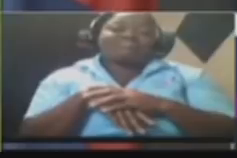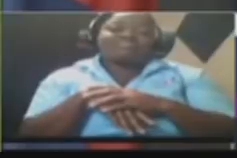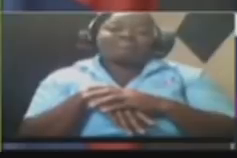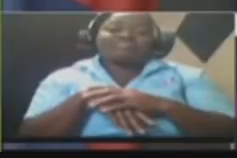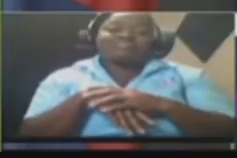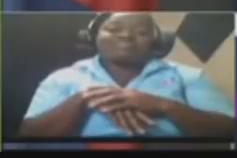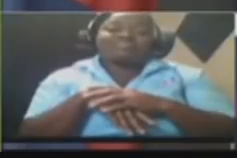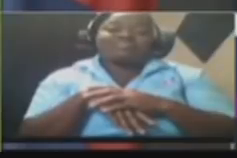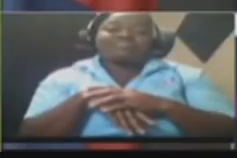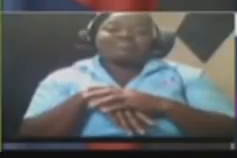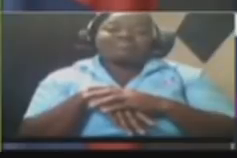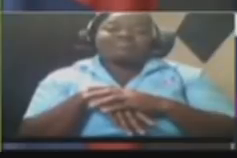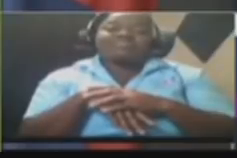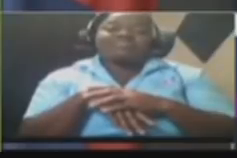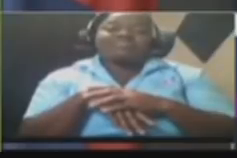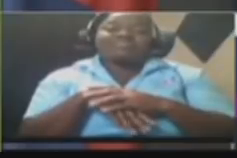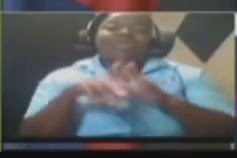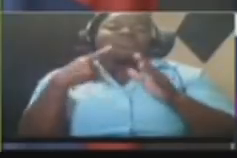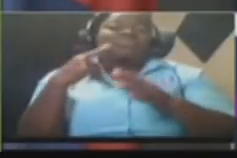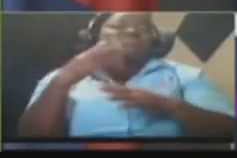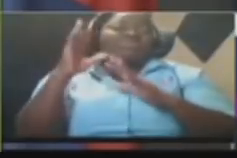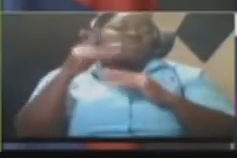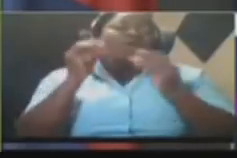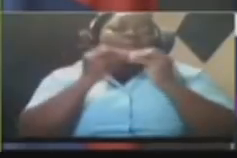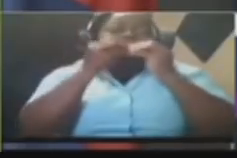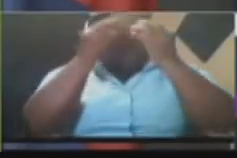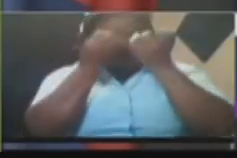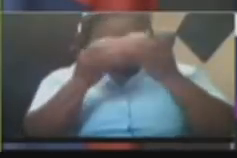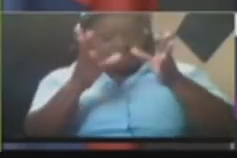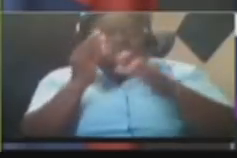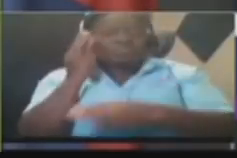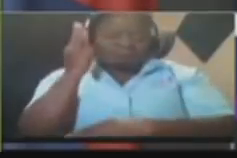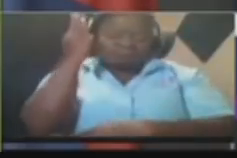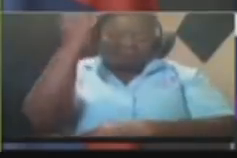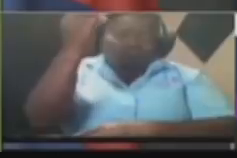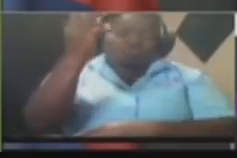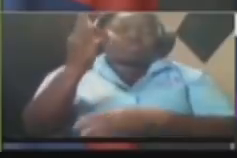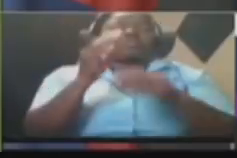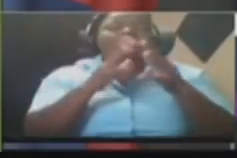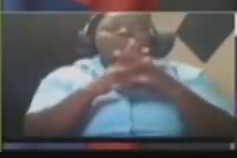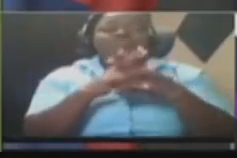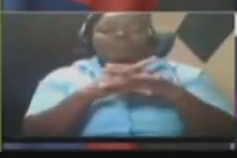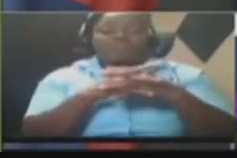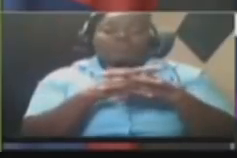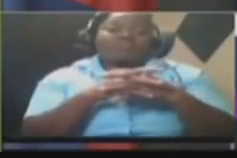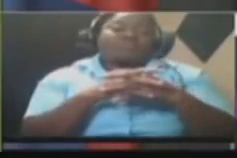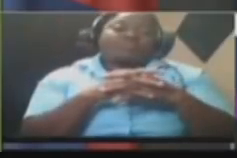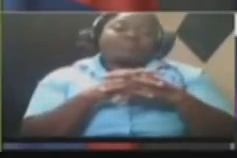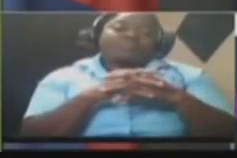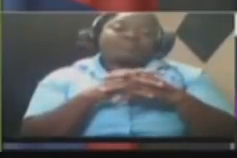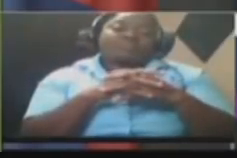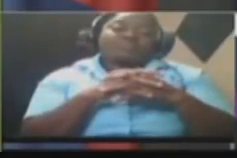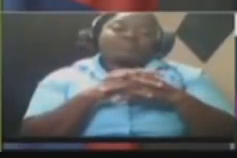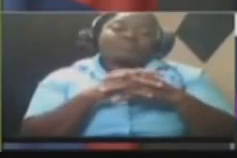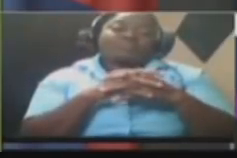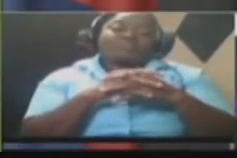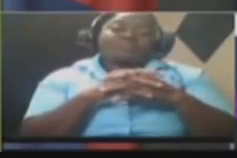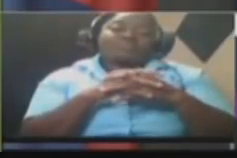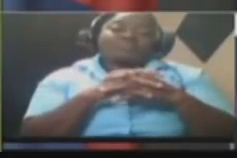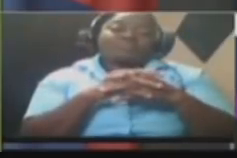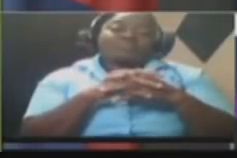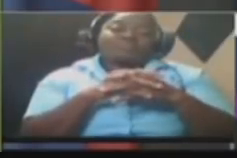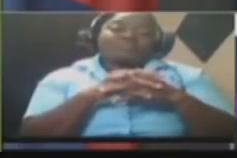kept apprised as to how that progresses in terms of the availability. As I said, we had to sign 3